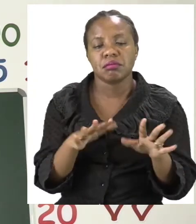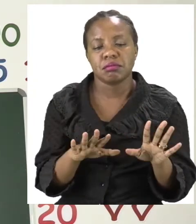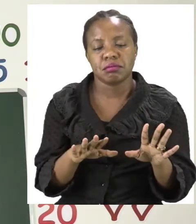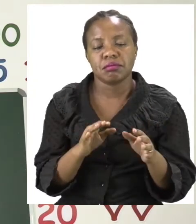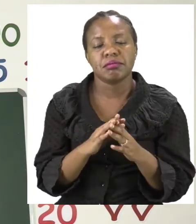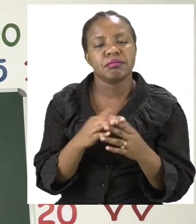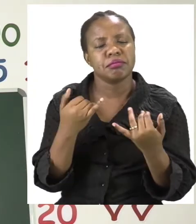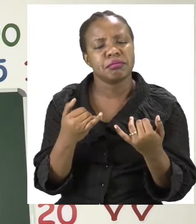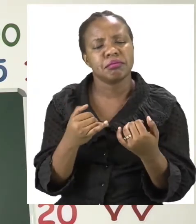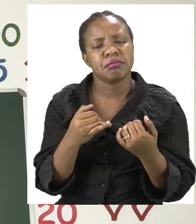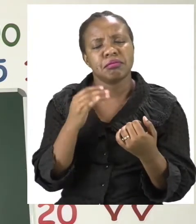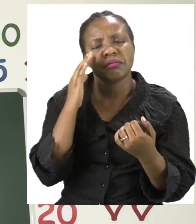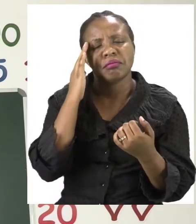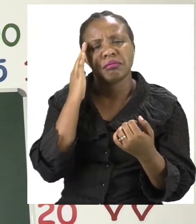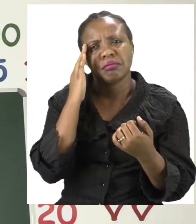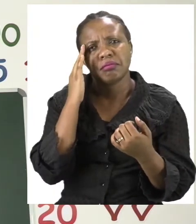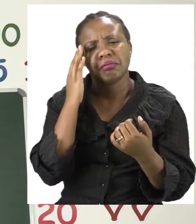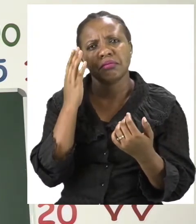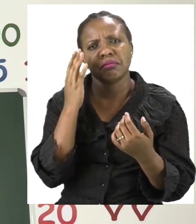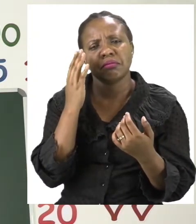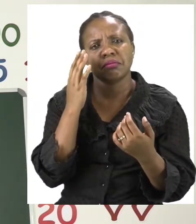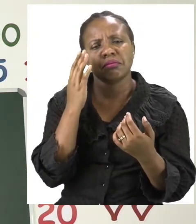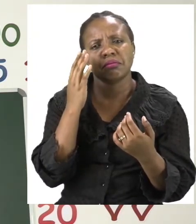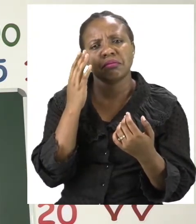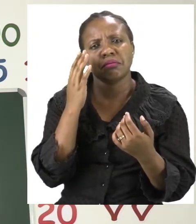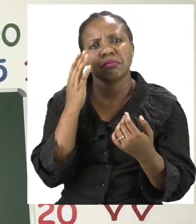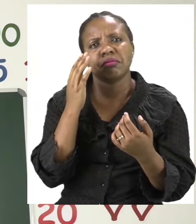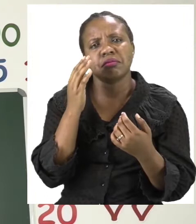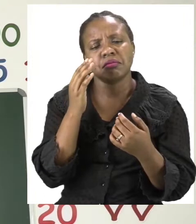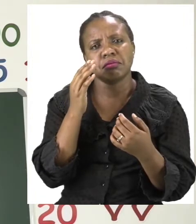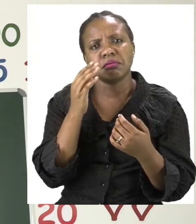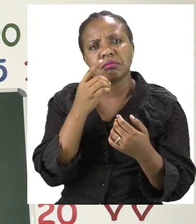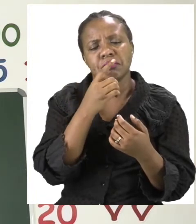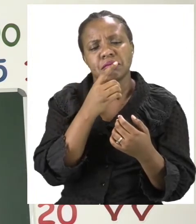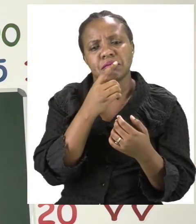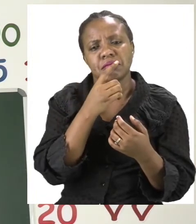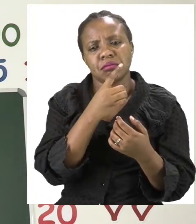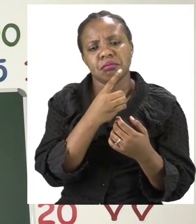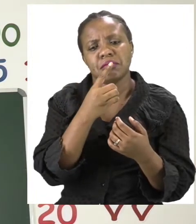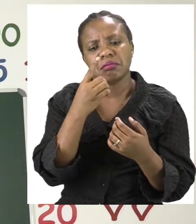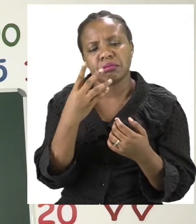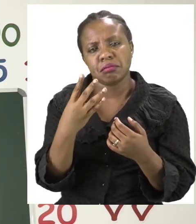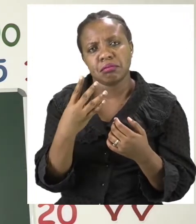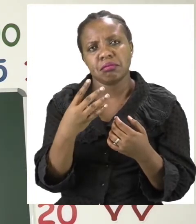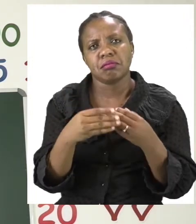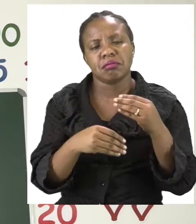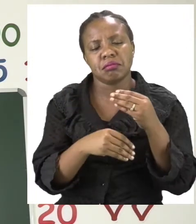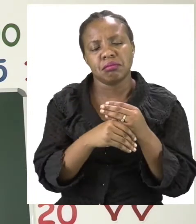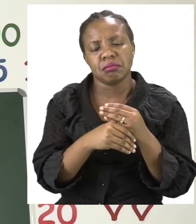it in tens and units, it now says 14 plus